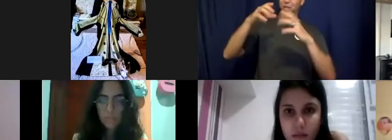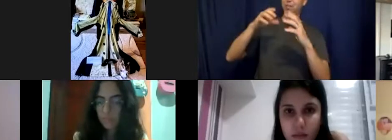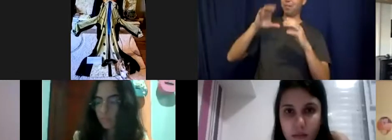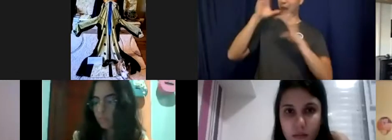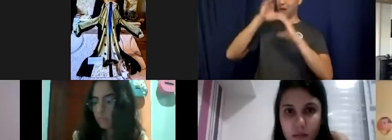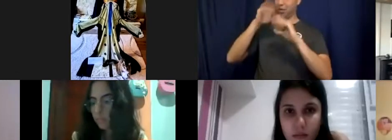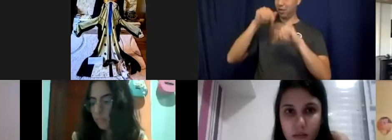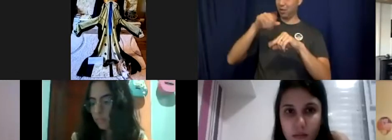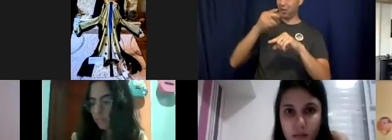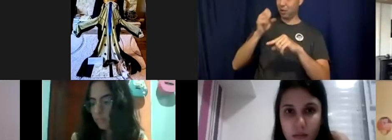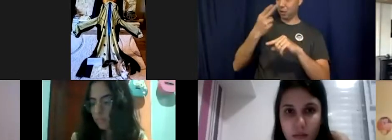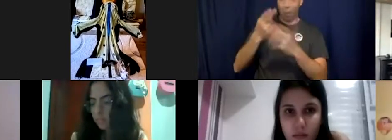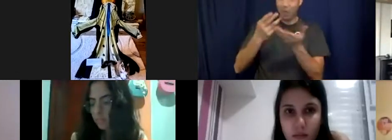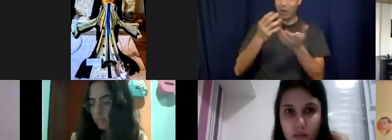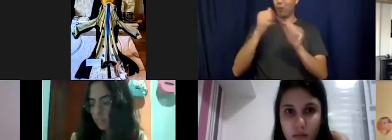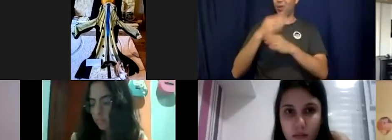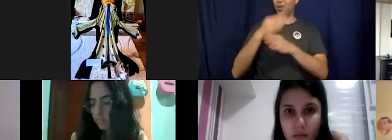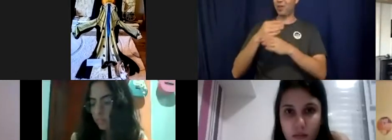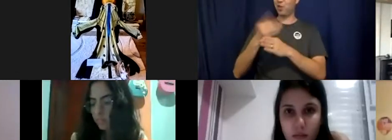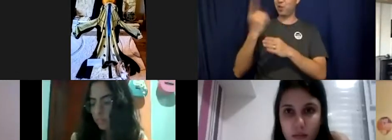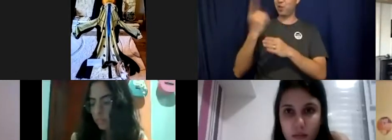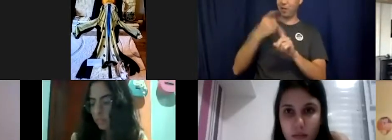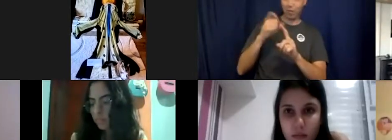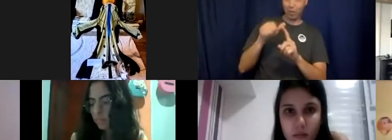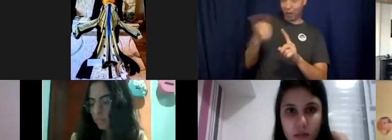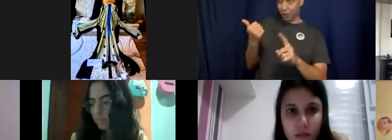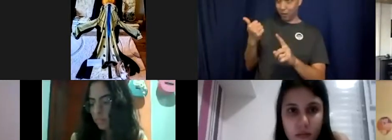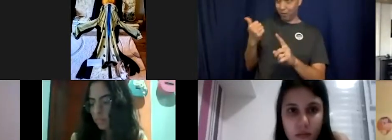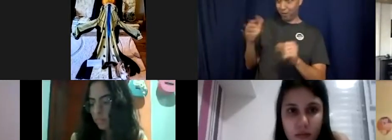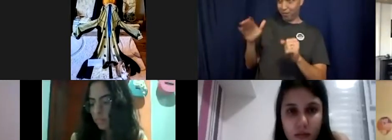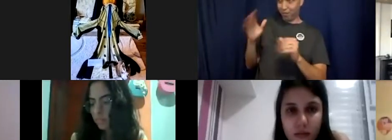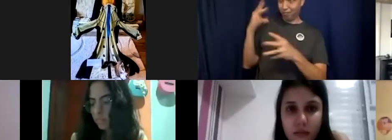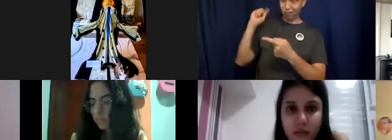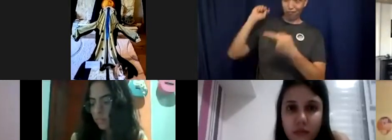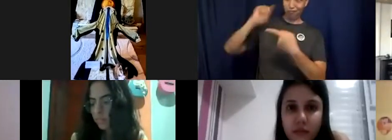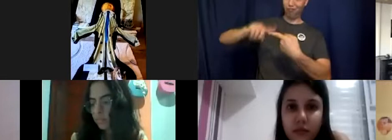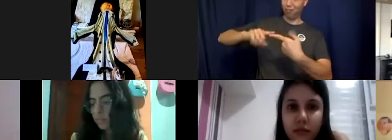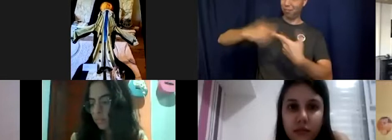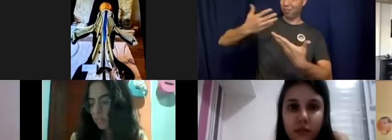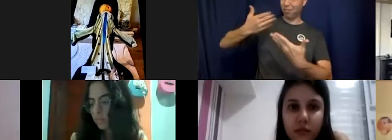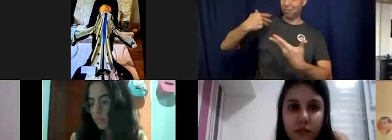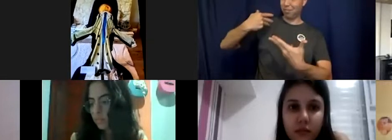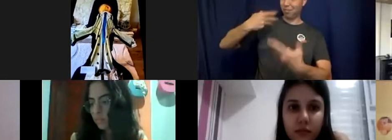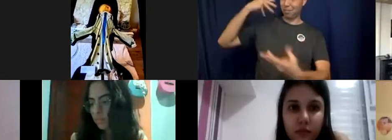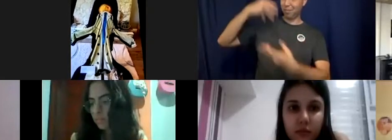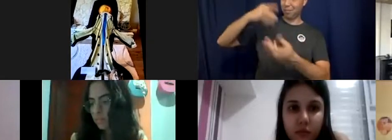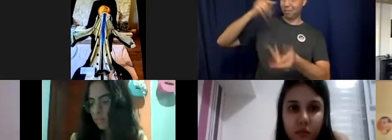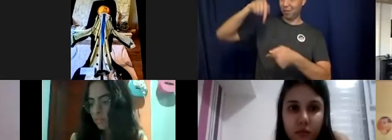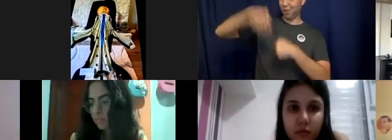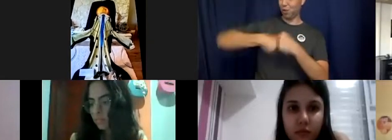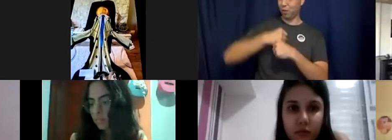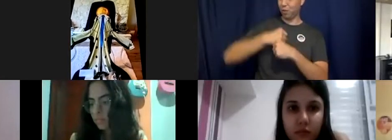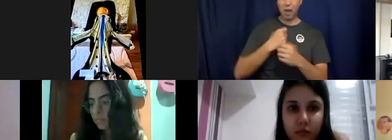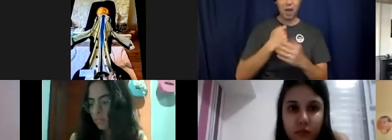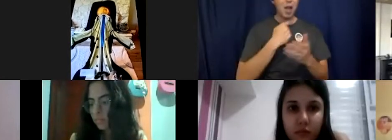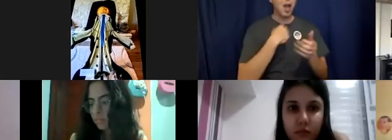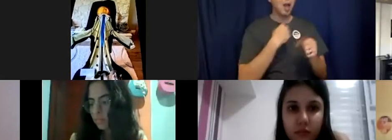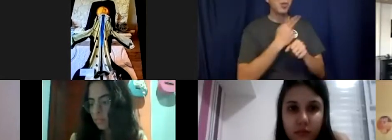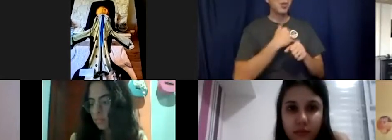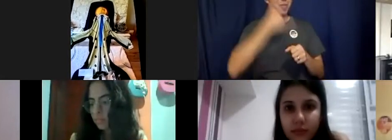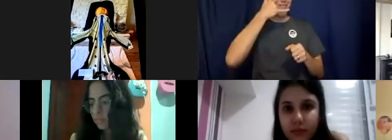skeleton makeup was pretty effective in scaring my roommate. Impressive, I have to say. Yeah, well, it was definitely a very